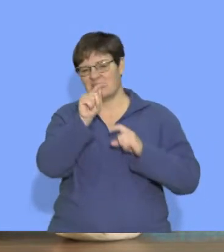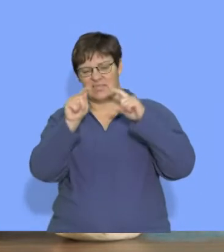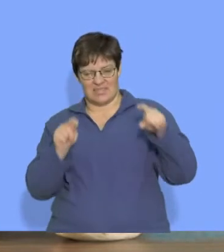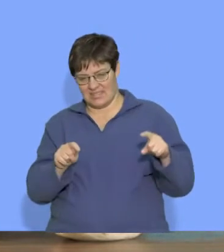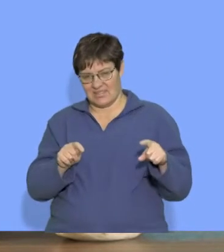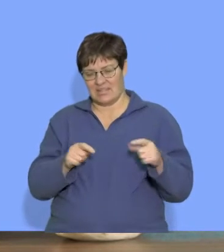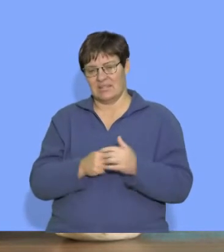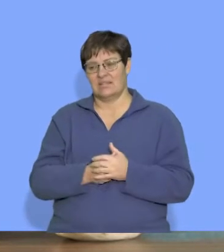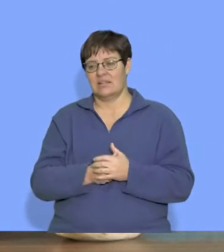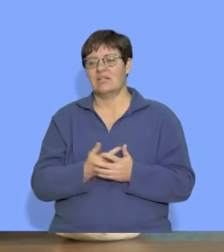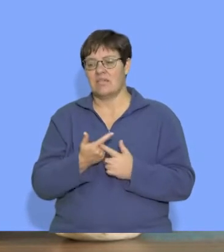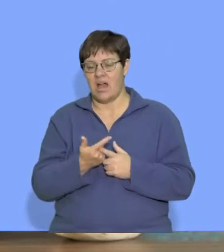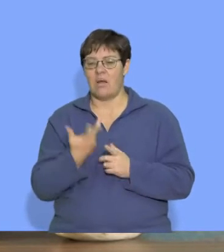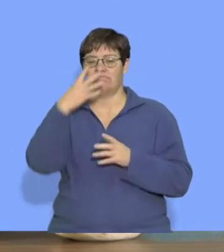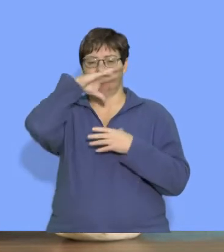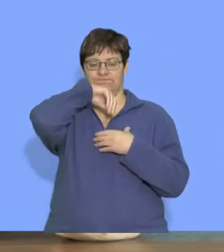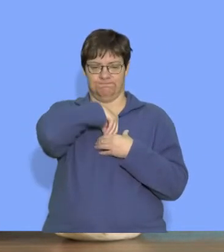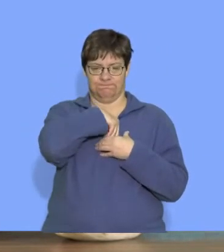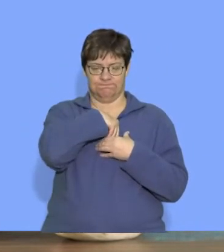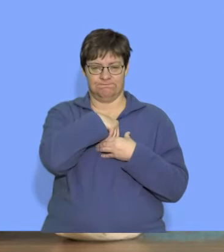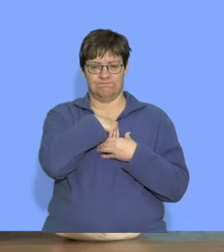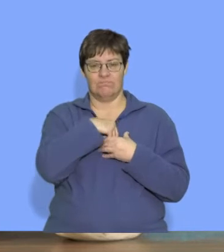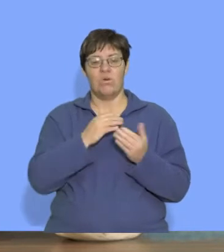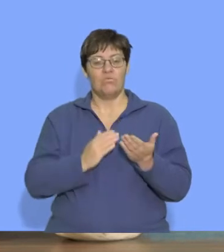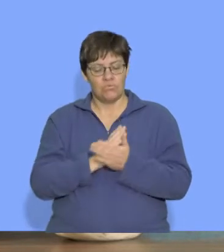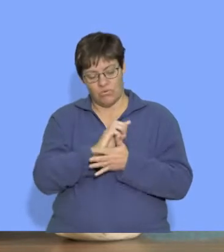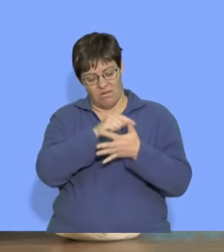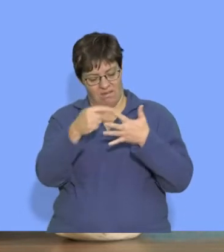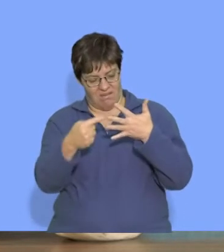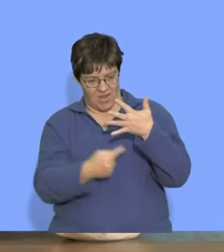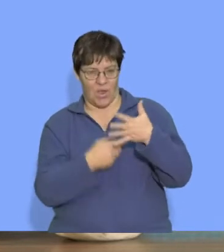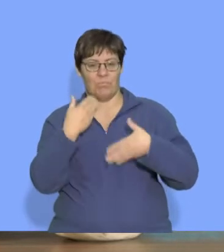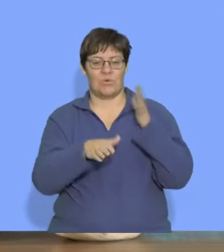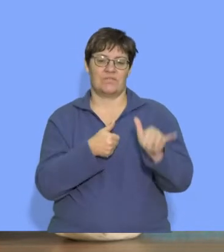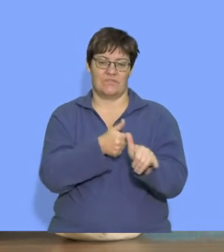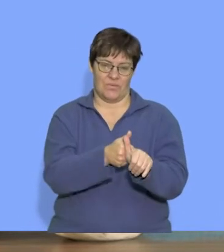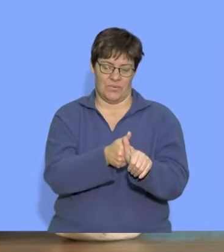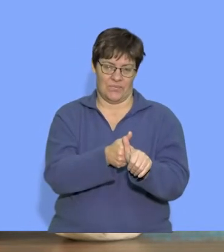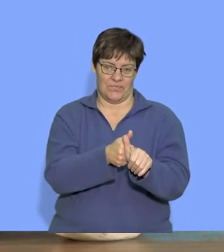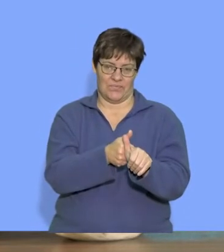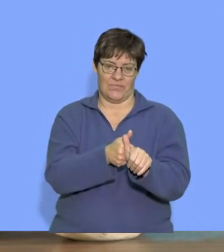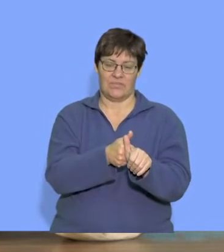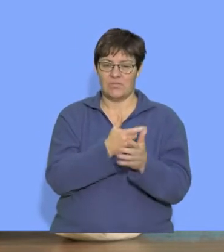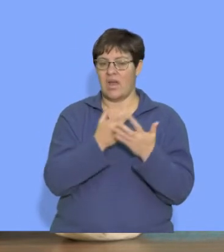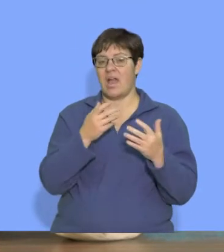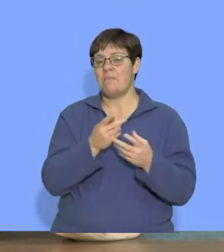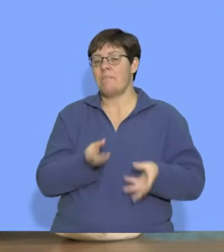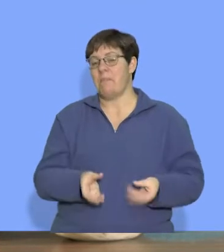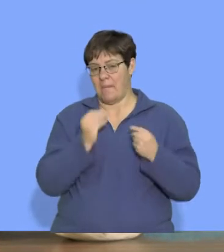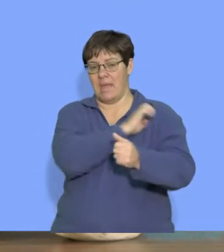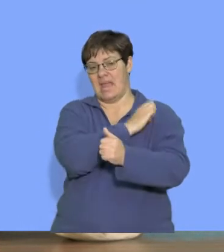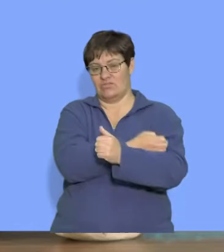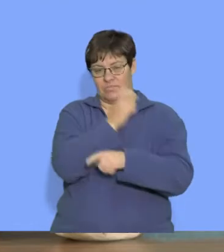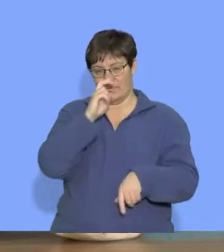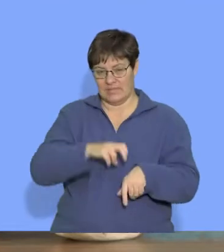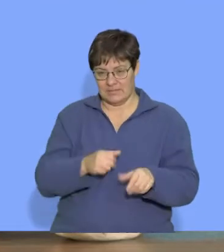and decomposing matter, and they consume those, and they go through fundamentally those 5 processes and able to access energy